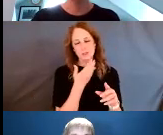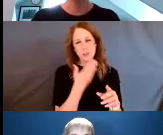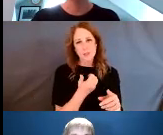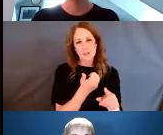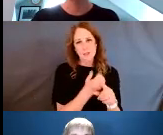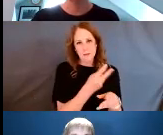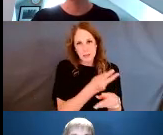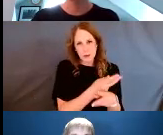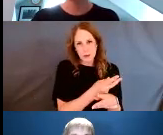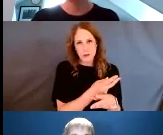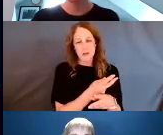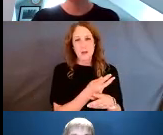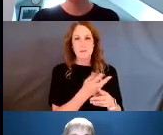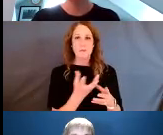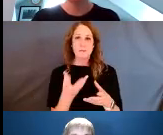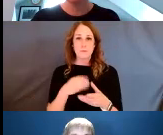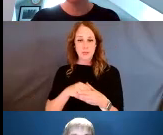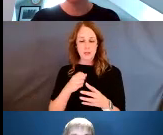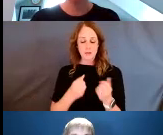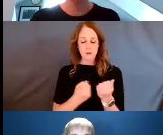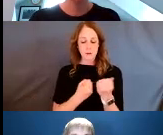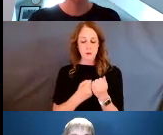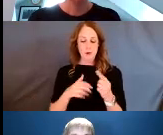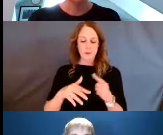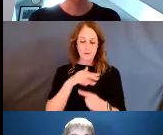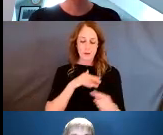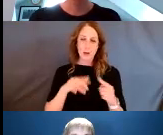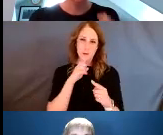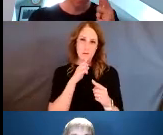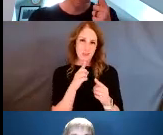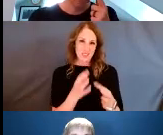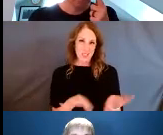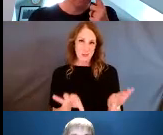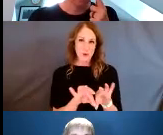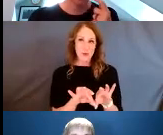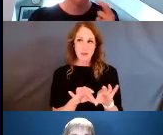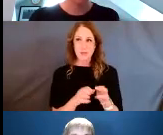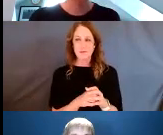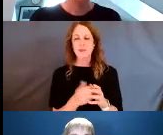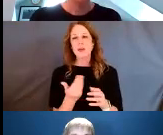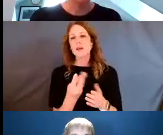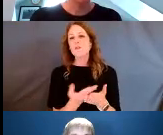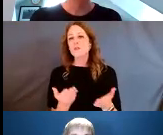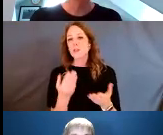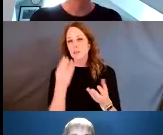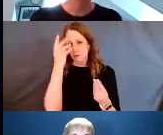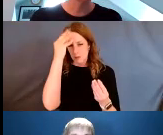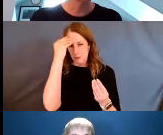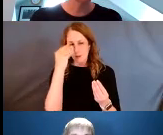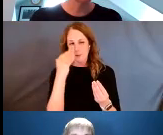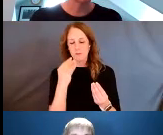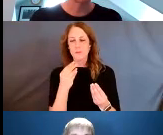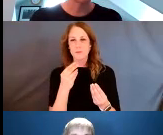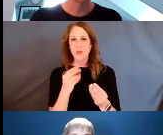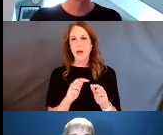And being in a supportive environment where you can take care of yourself is really important. So a couple things to think about. And as I turn it over